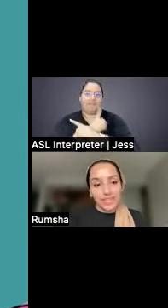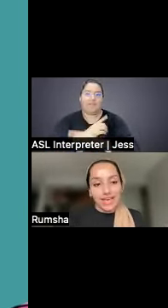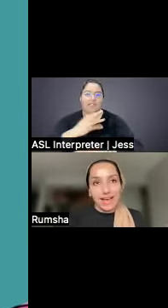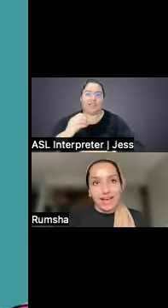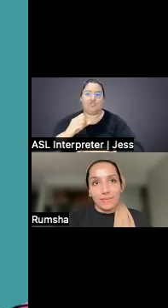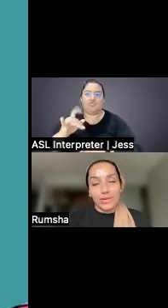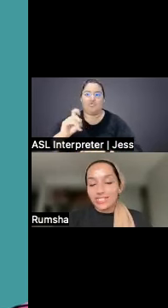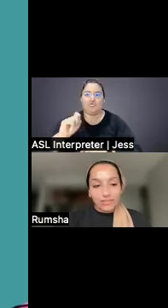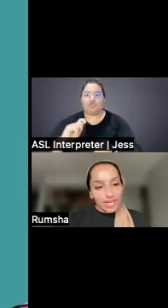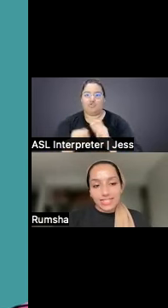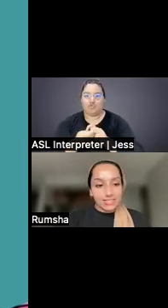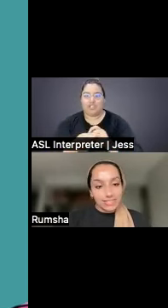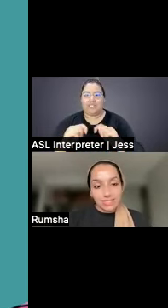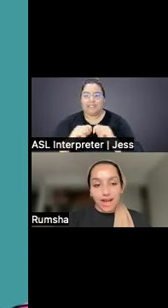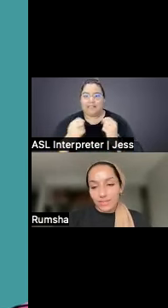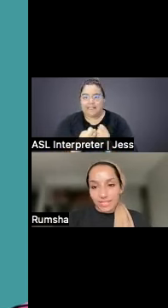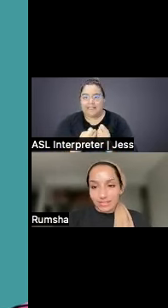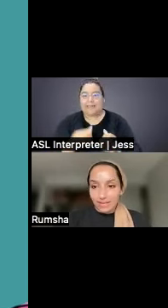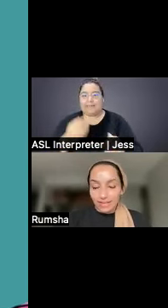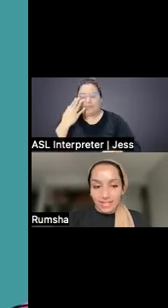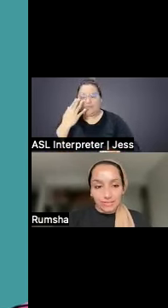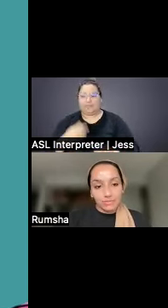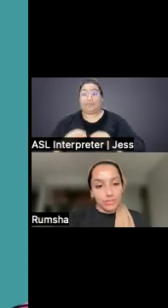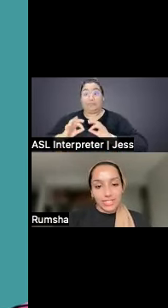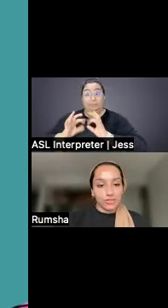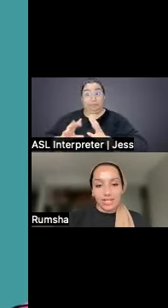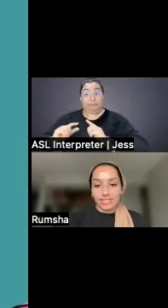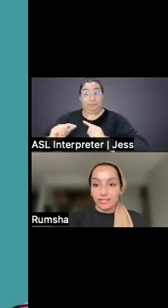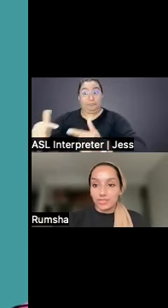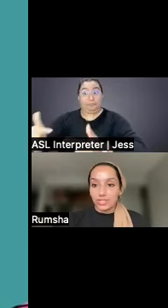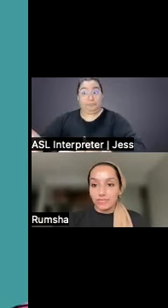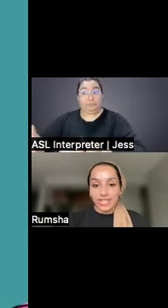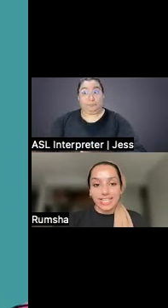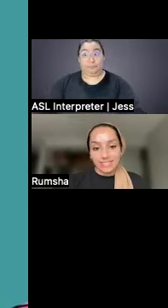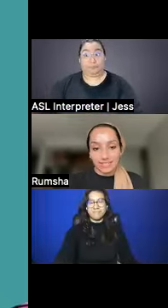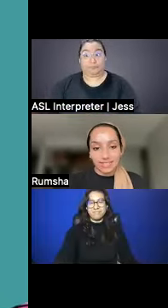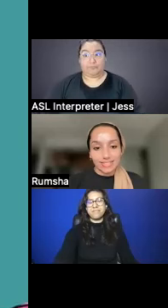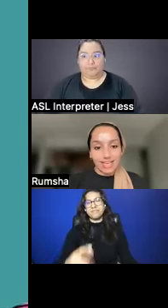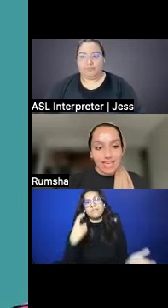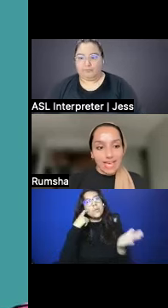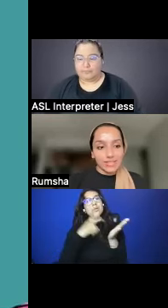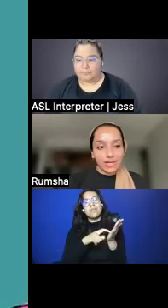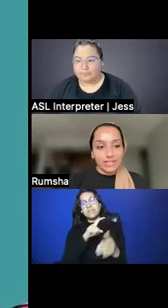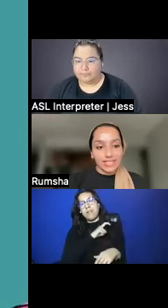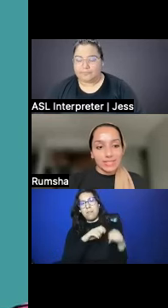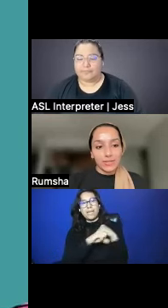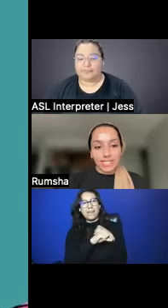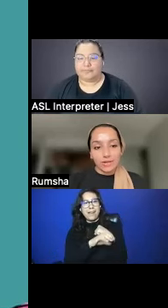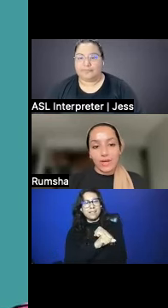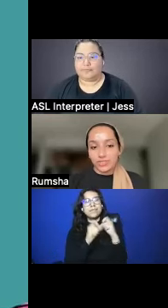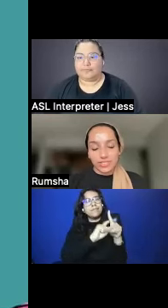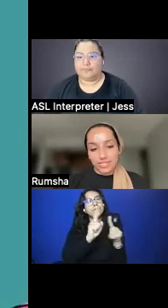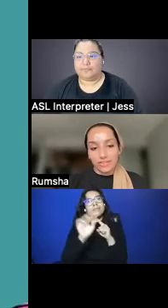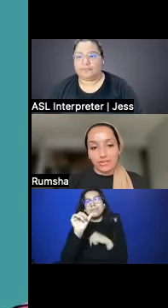team, and we identified instances of Copaganda in communities across the country for case studies, as well as building